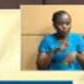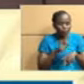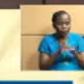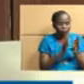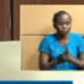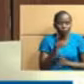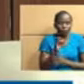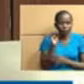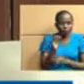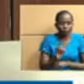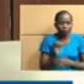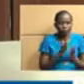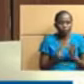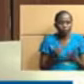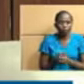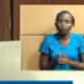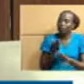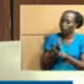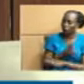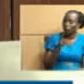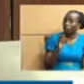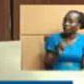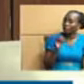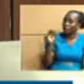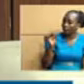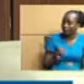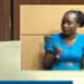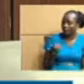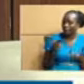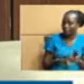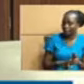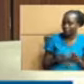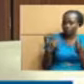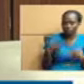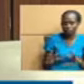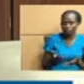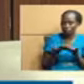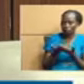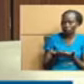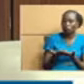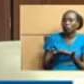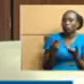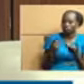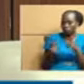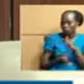20%? Actually, before even the 20% came, we already placed our position paper to the Committee on